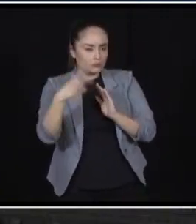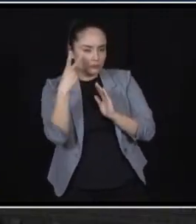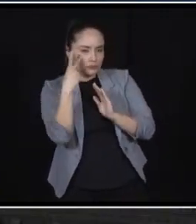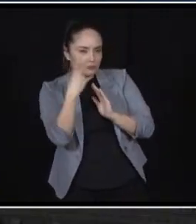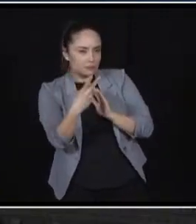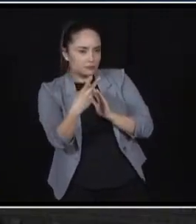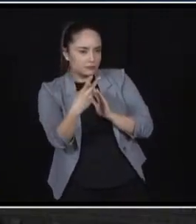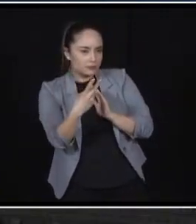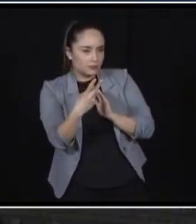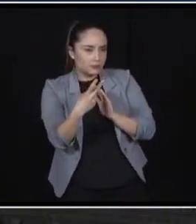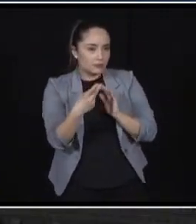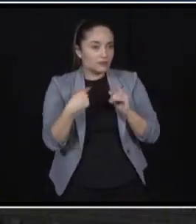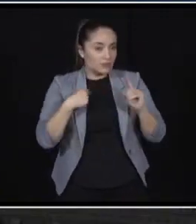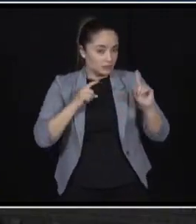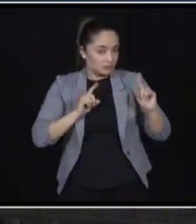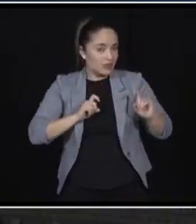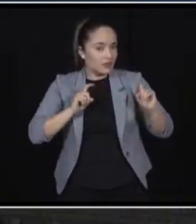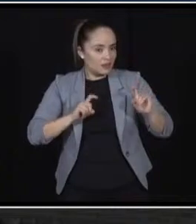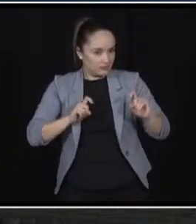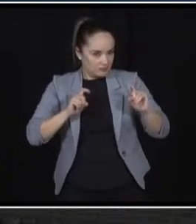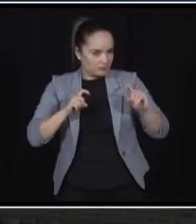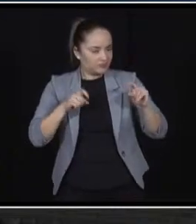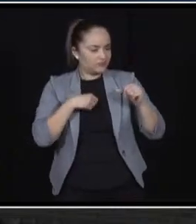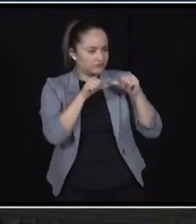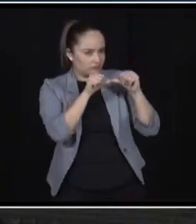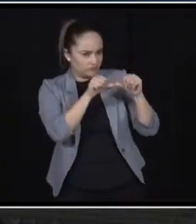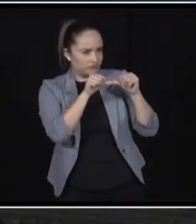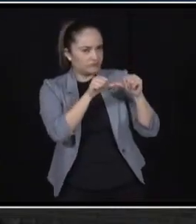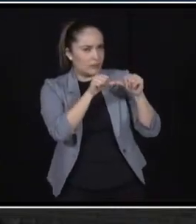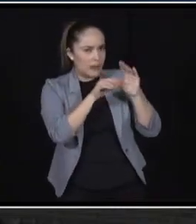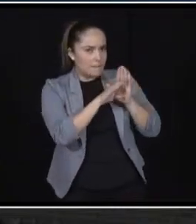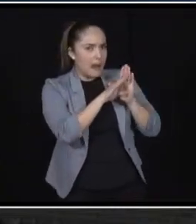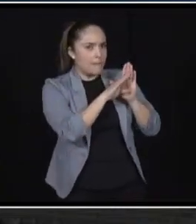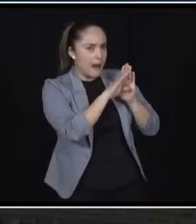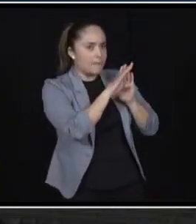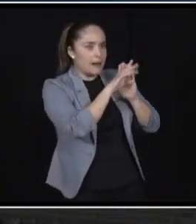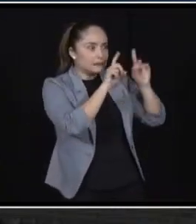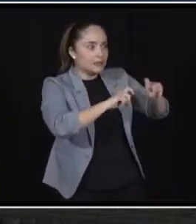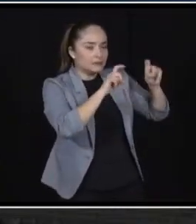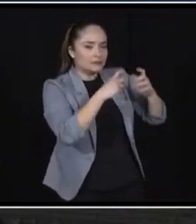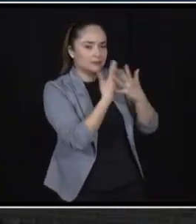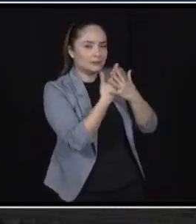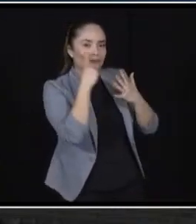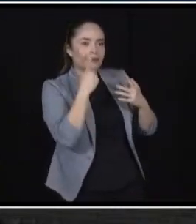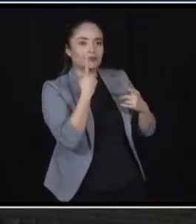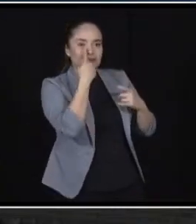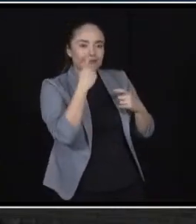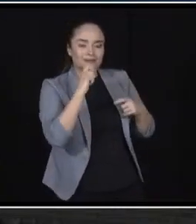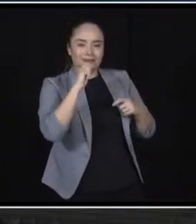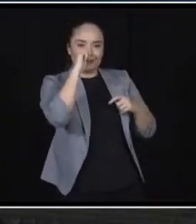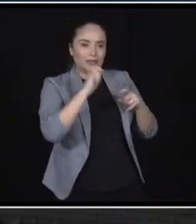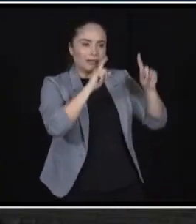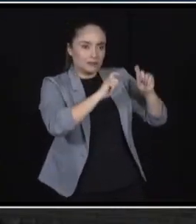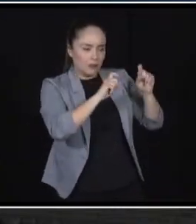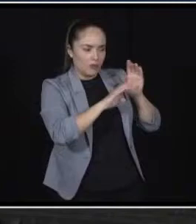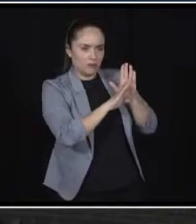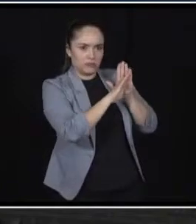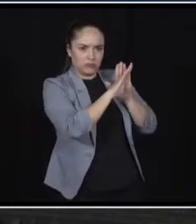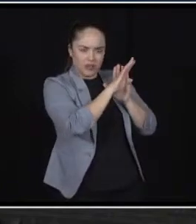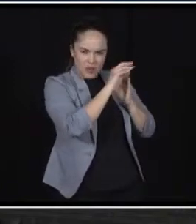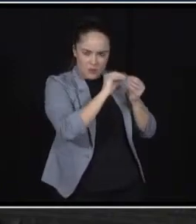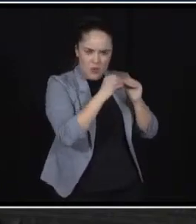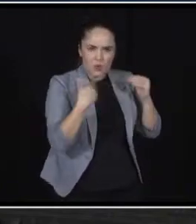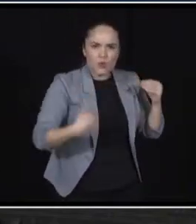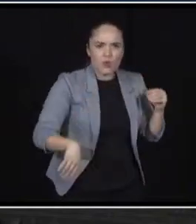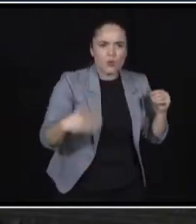up more than we had before. So I think we're seeing a number of things happening. I think as far as the